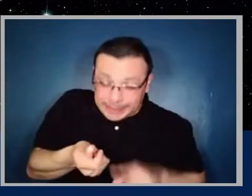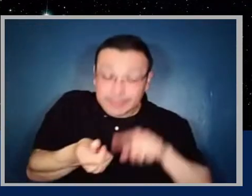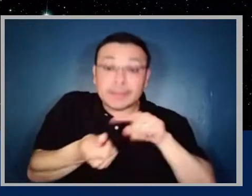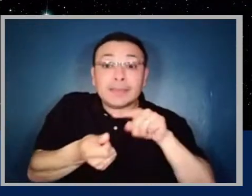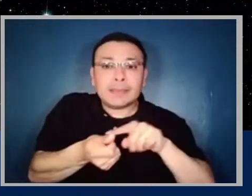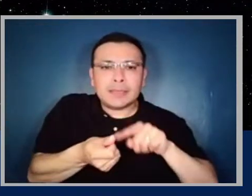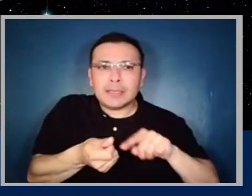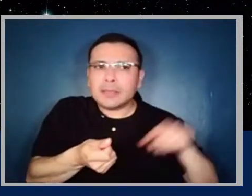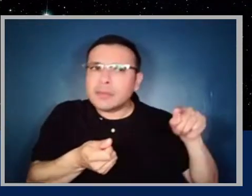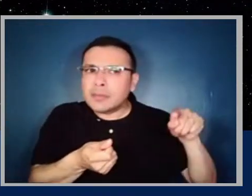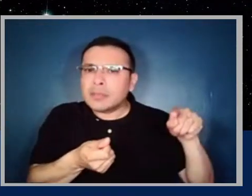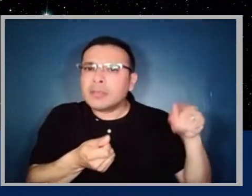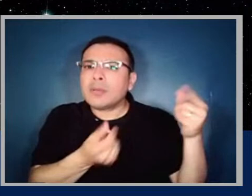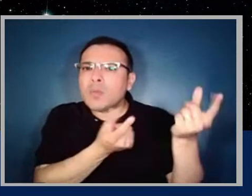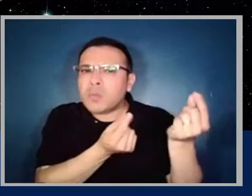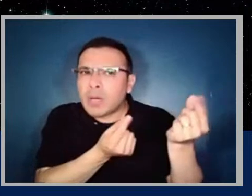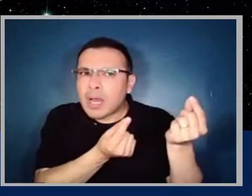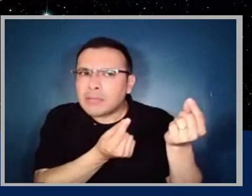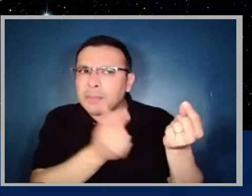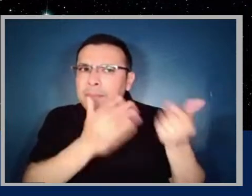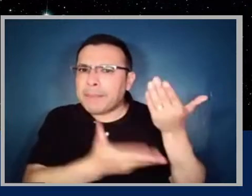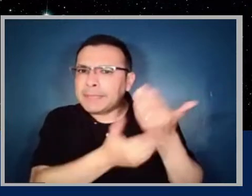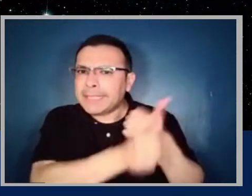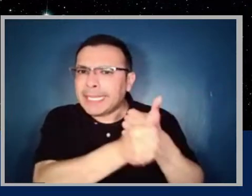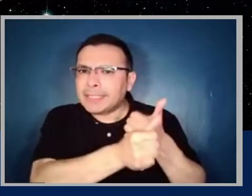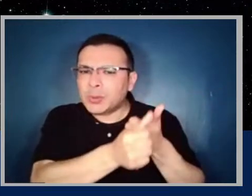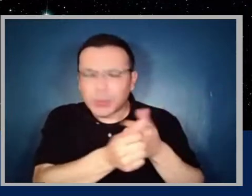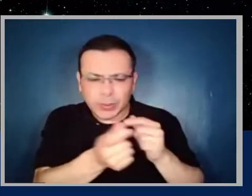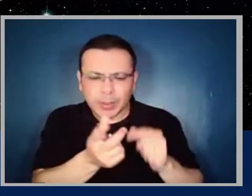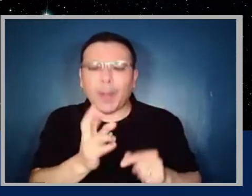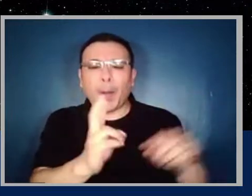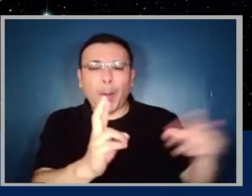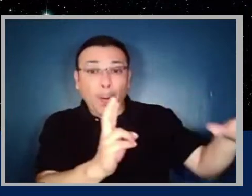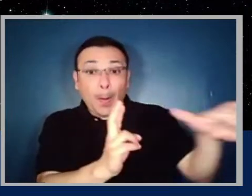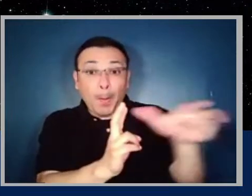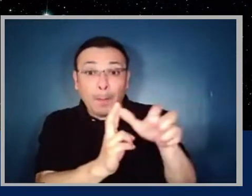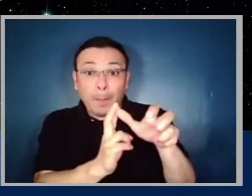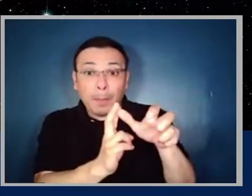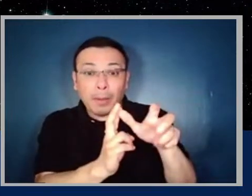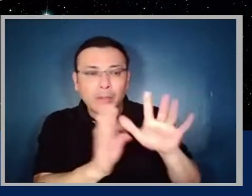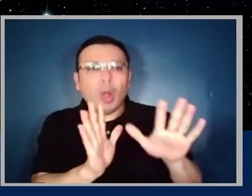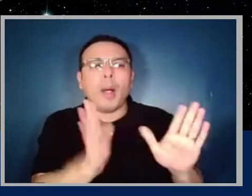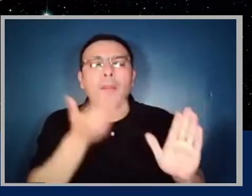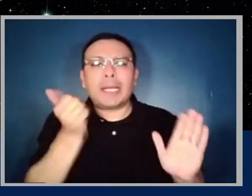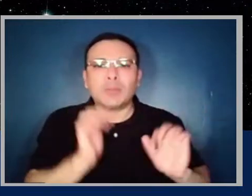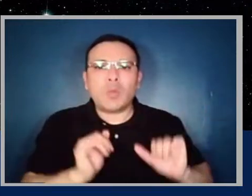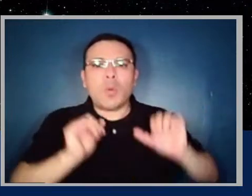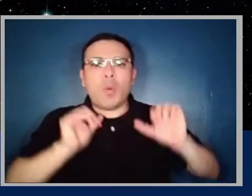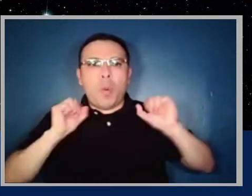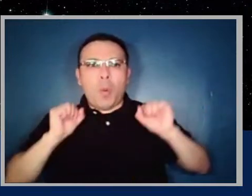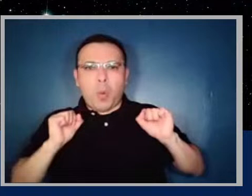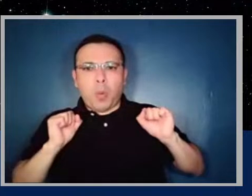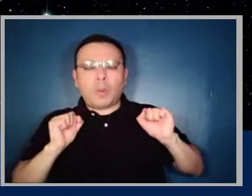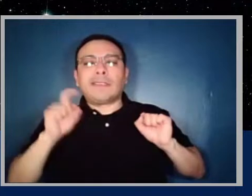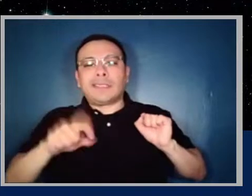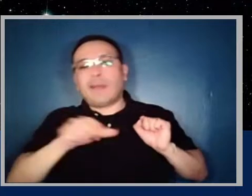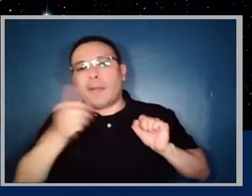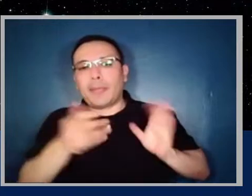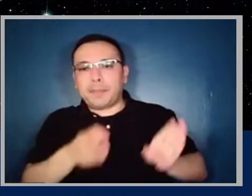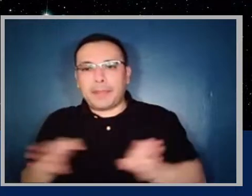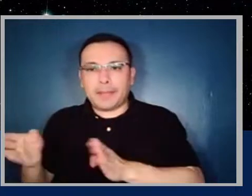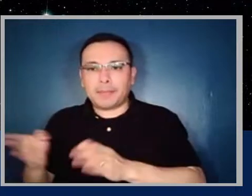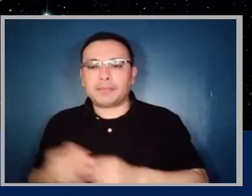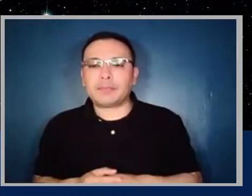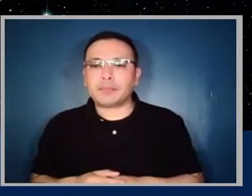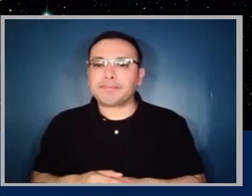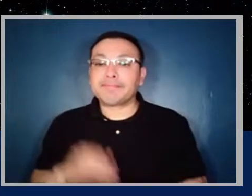expecting that's associated with a hazard, we back off and we implement a different set of operations. Is that like a laser beam in the